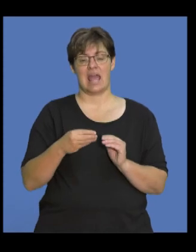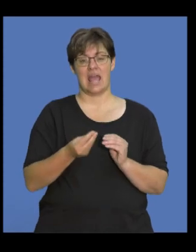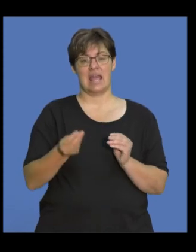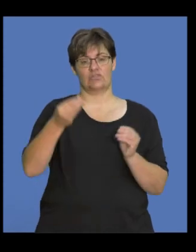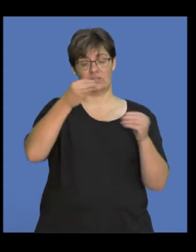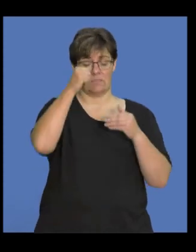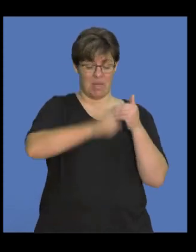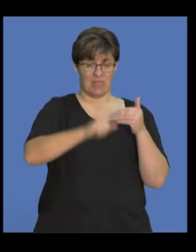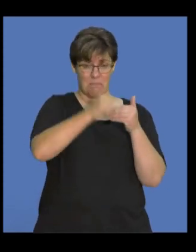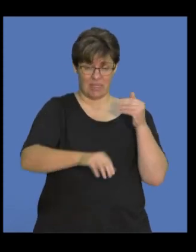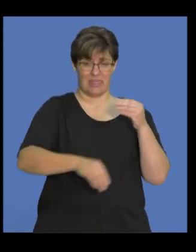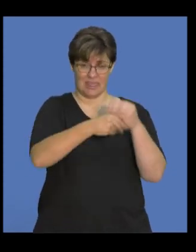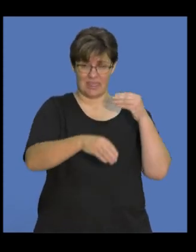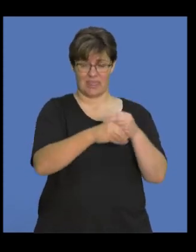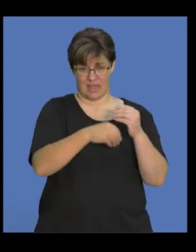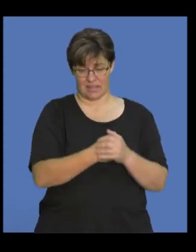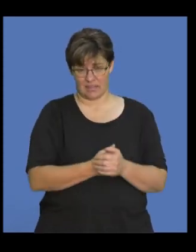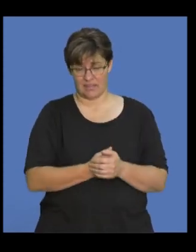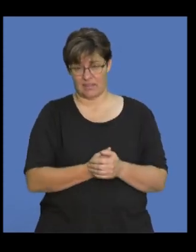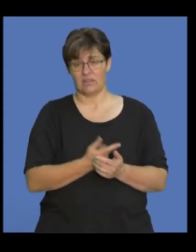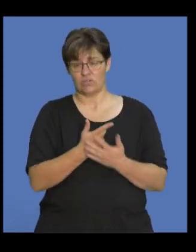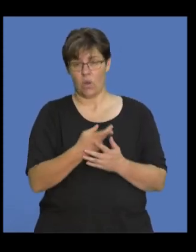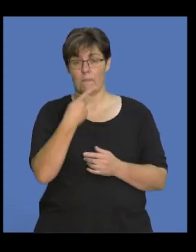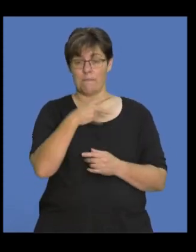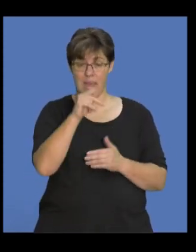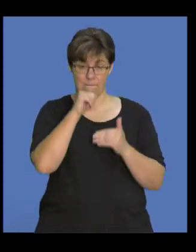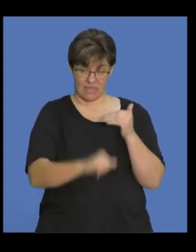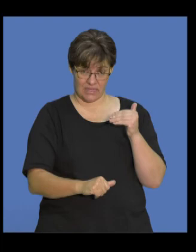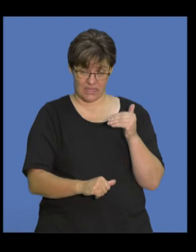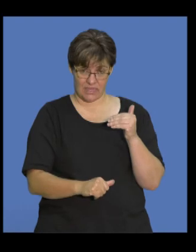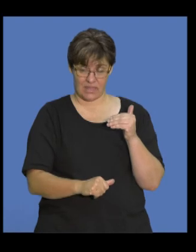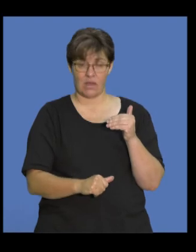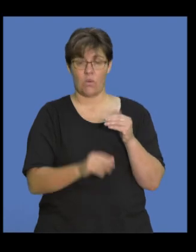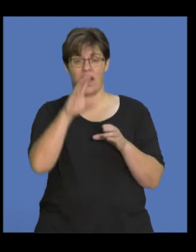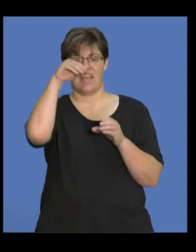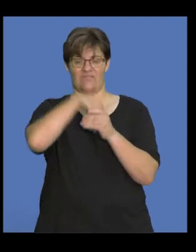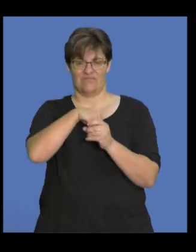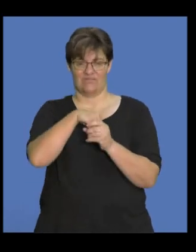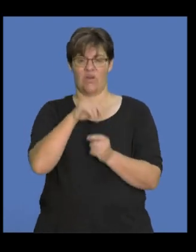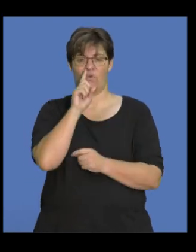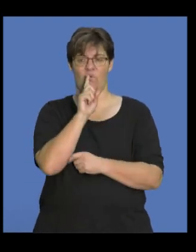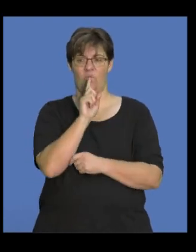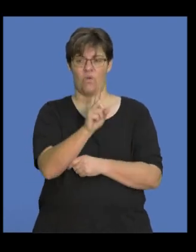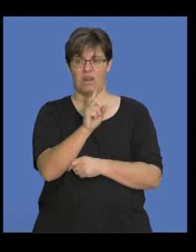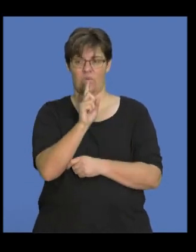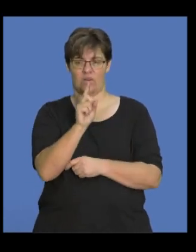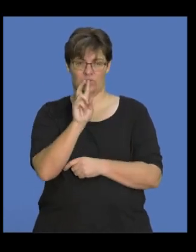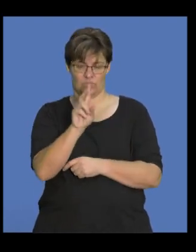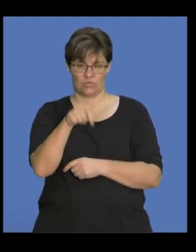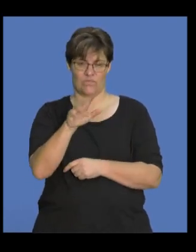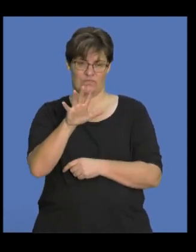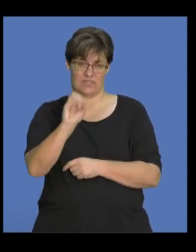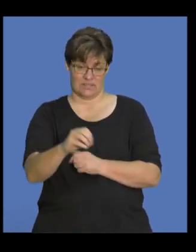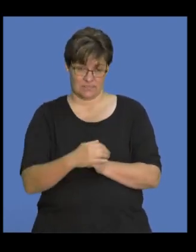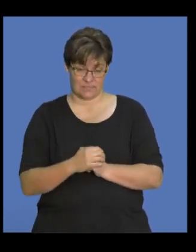each and every month. So whatever that he's going to pay each month will include the 112 and 50